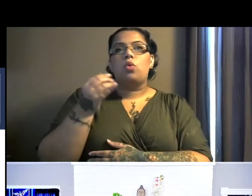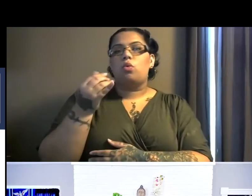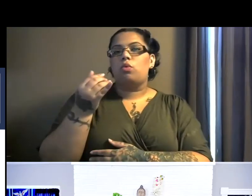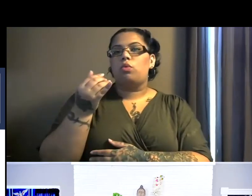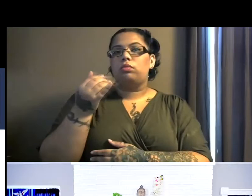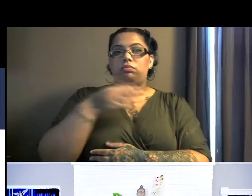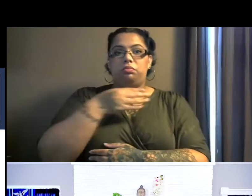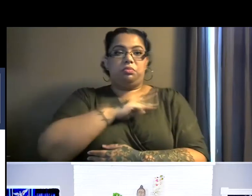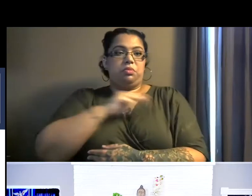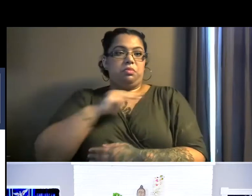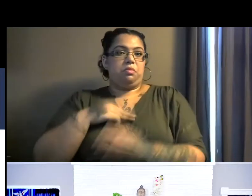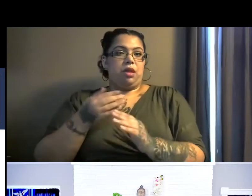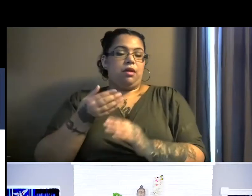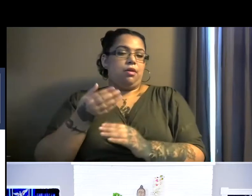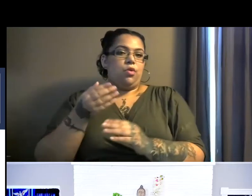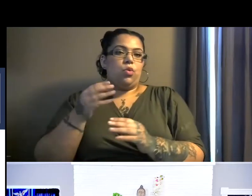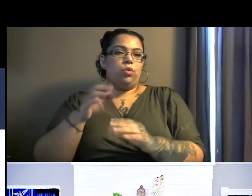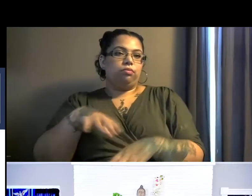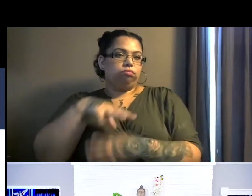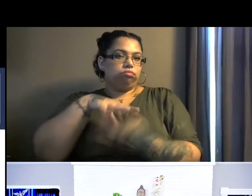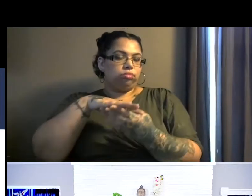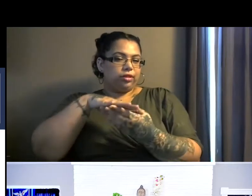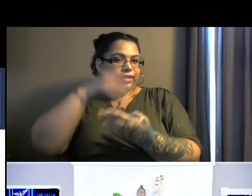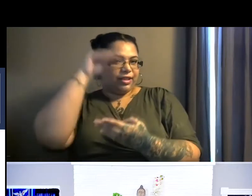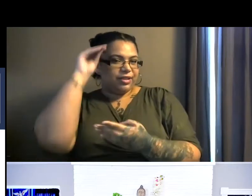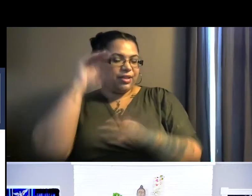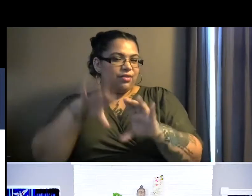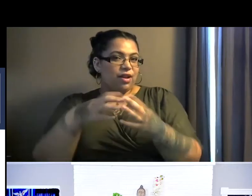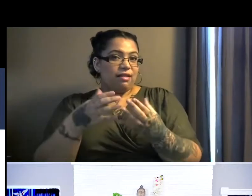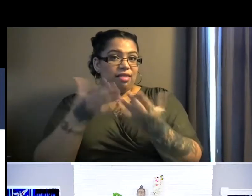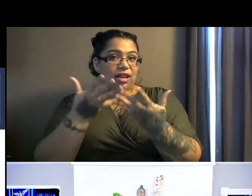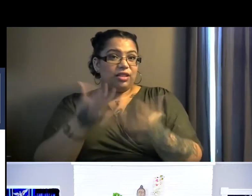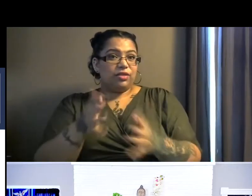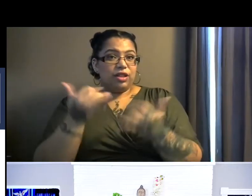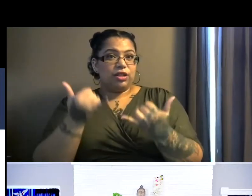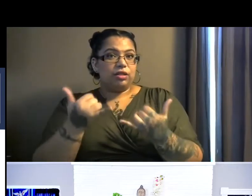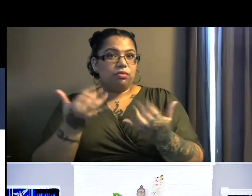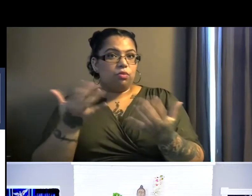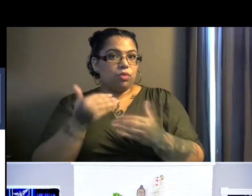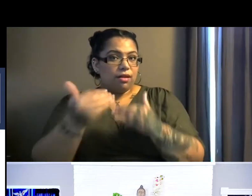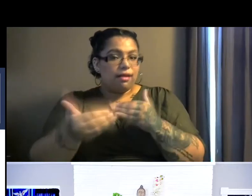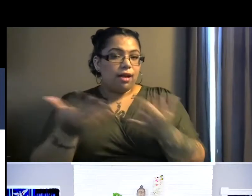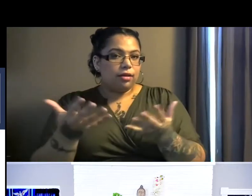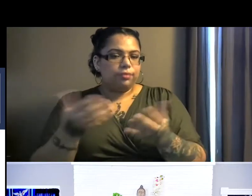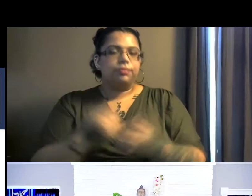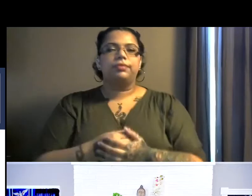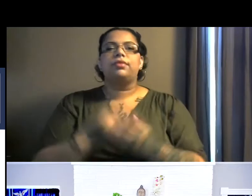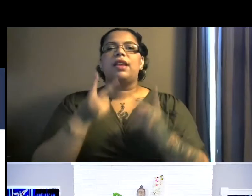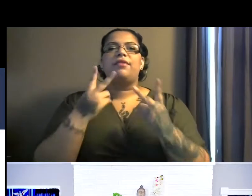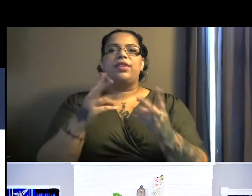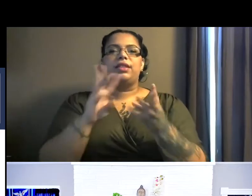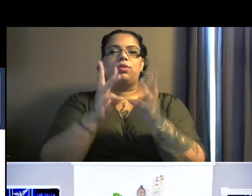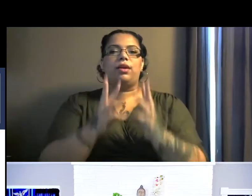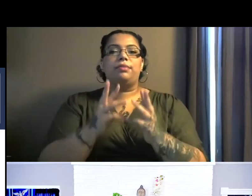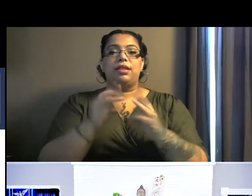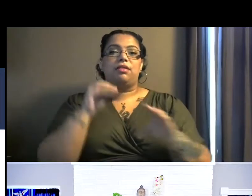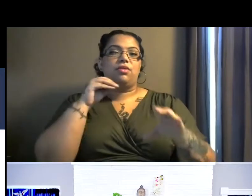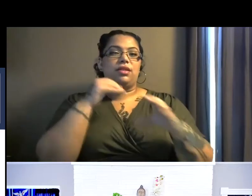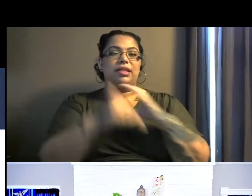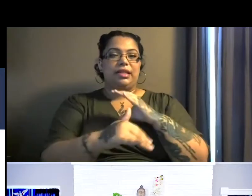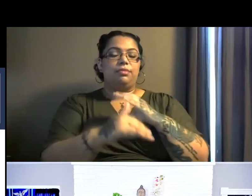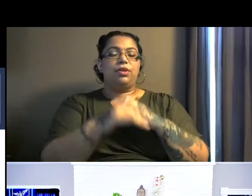after the Discovery class, visit the website or send an email to